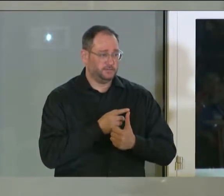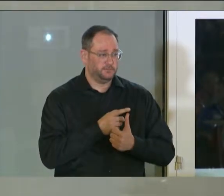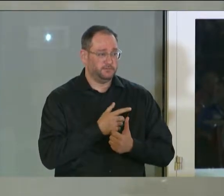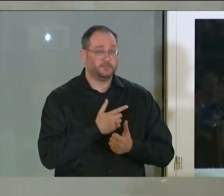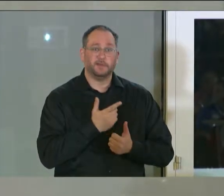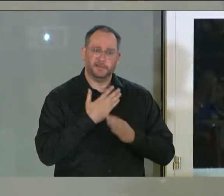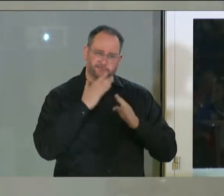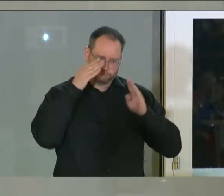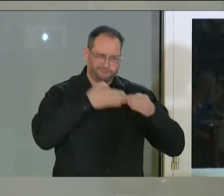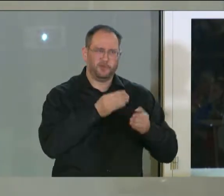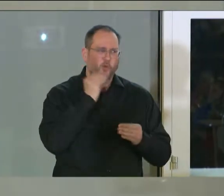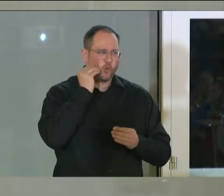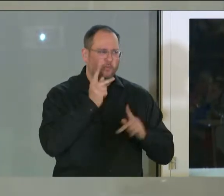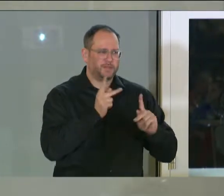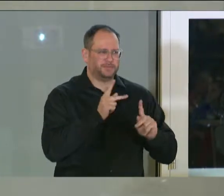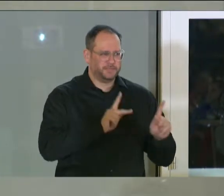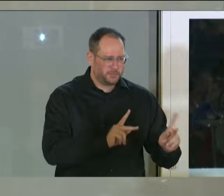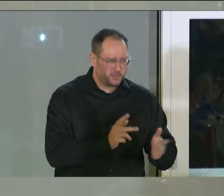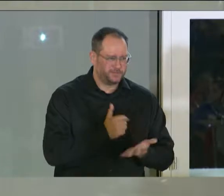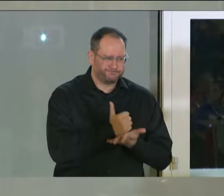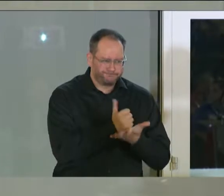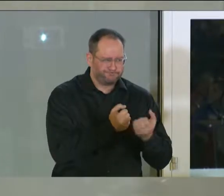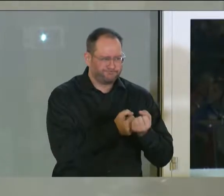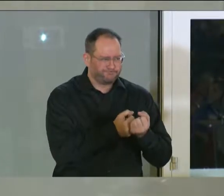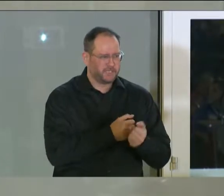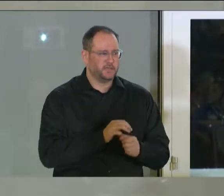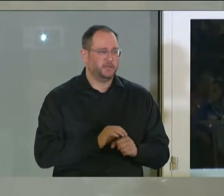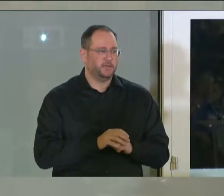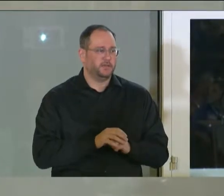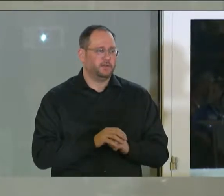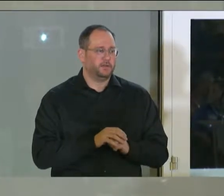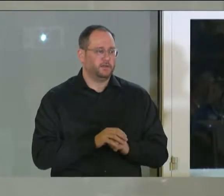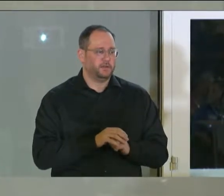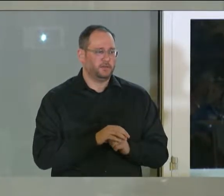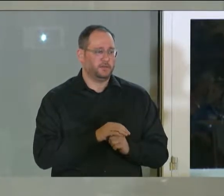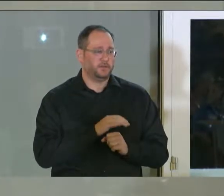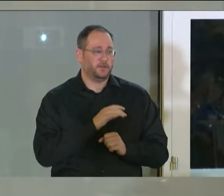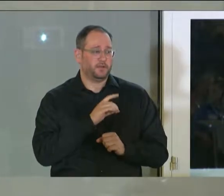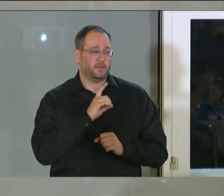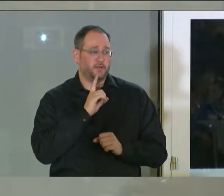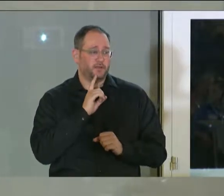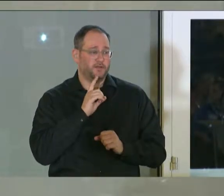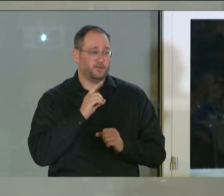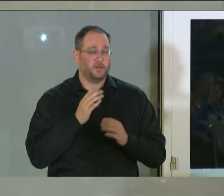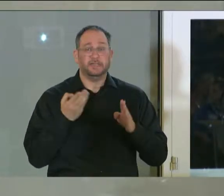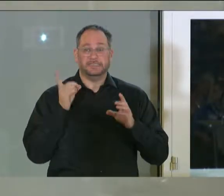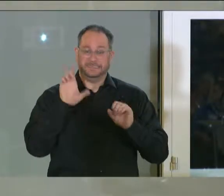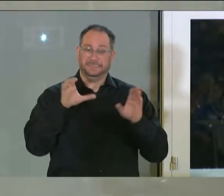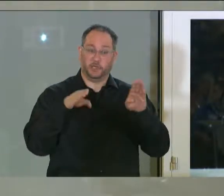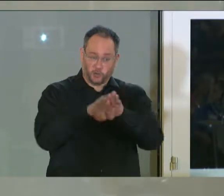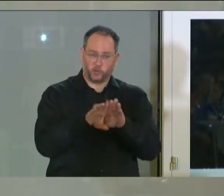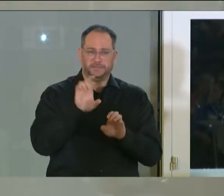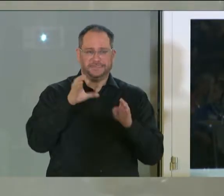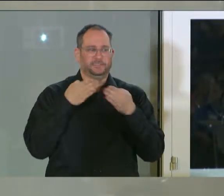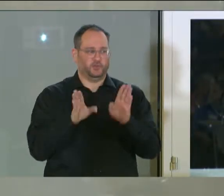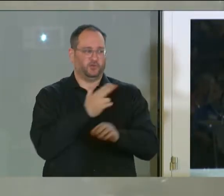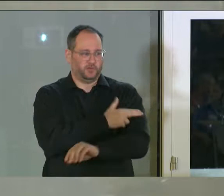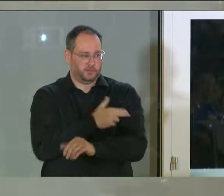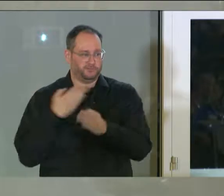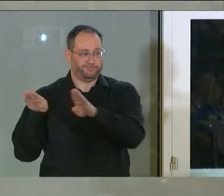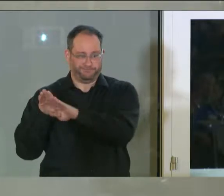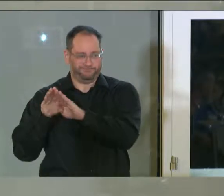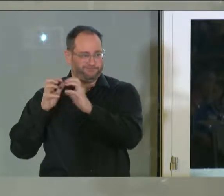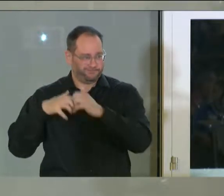promised to close DC General, and she did. We are replacing it with short-term housing. We did in this past